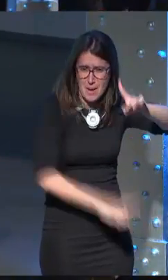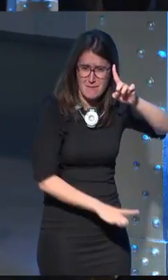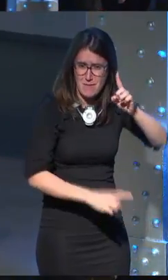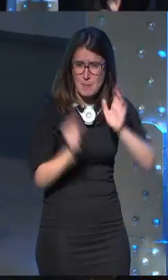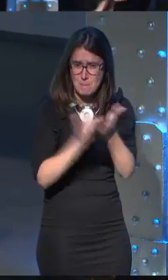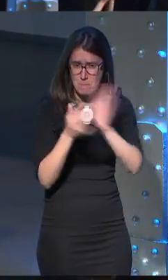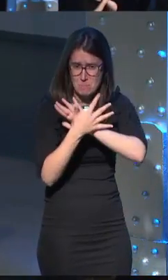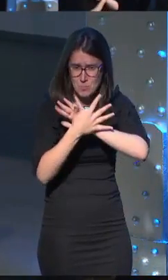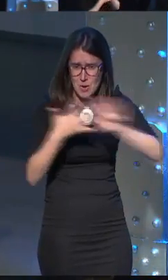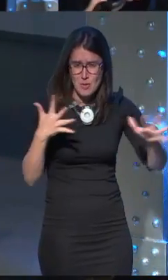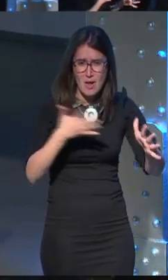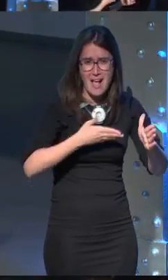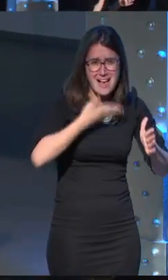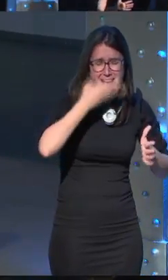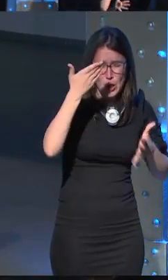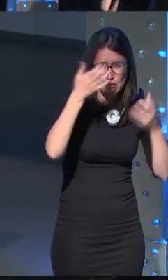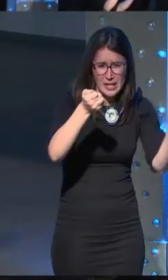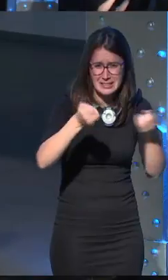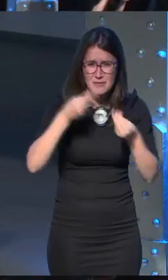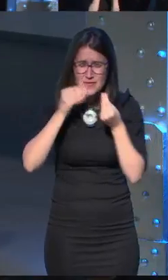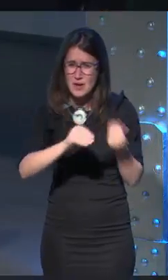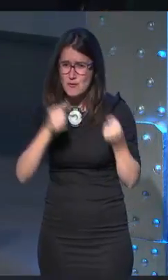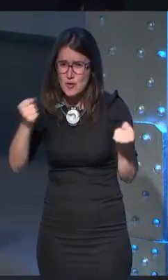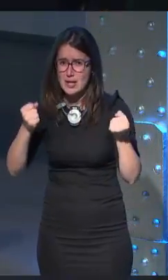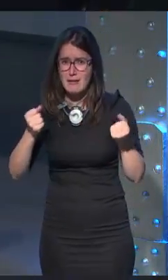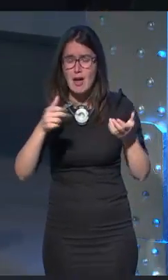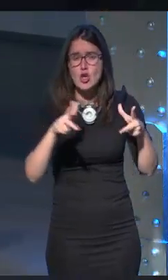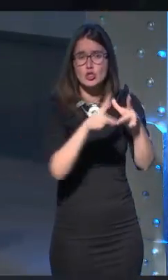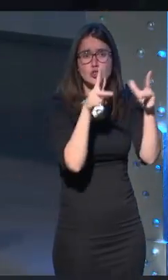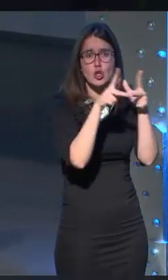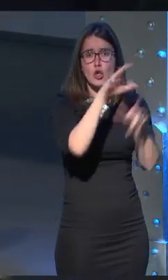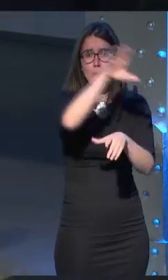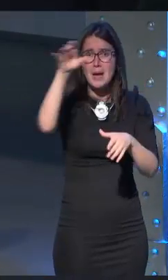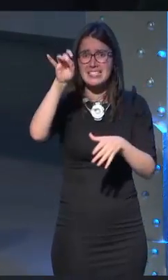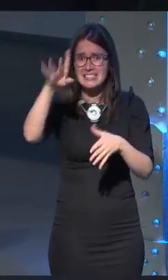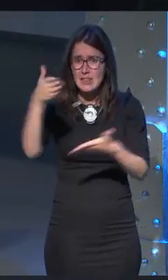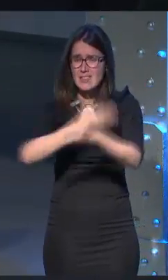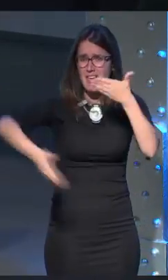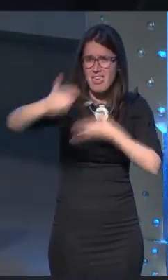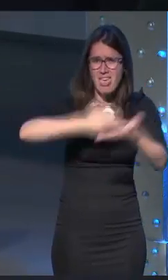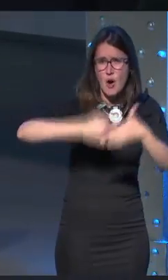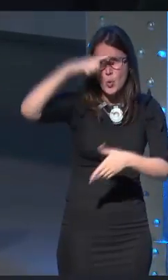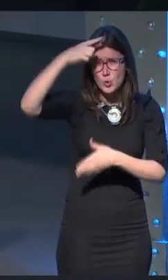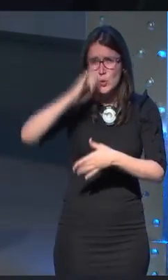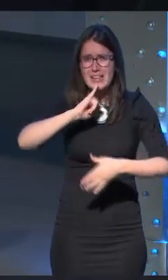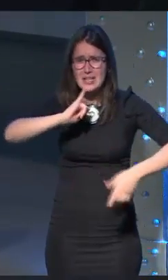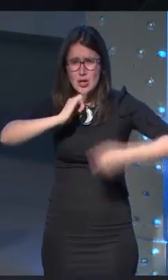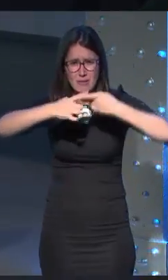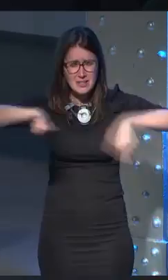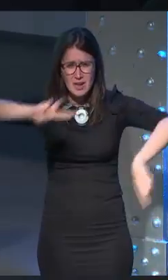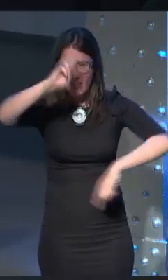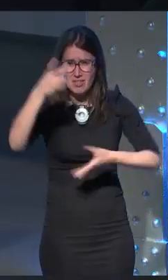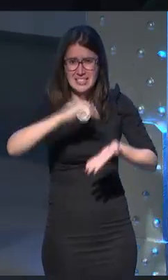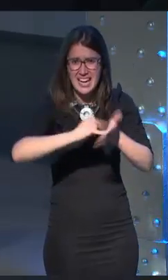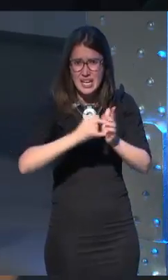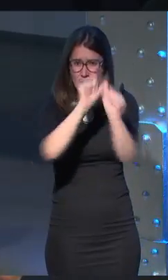this international partnership of 15 countries, different languages, different cultures, different engineering ways of doing things. This